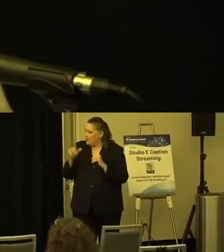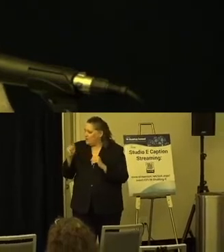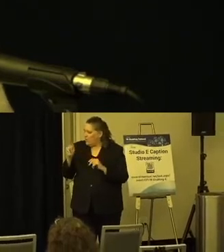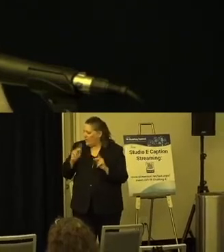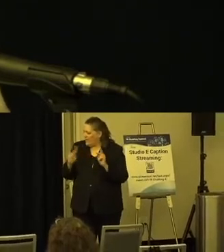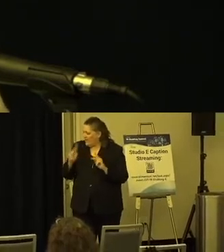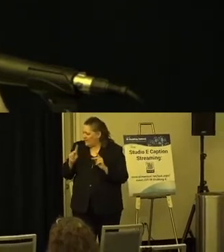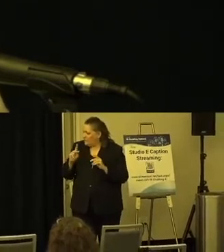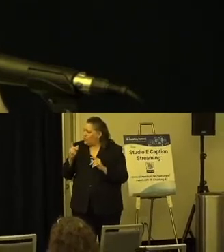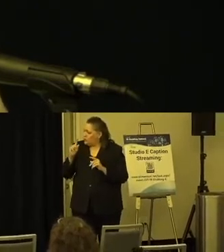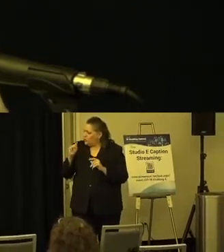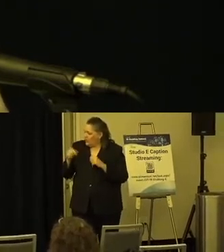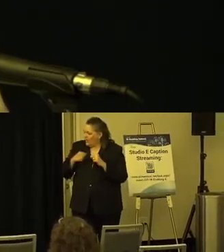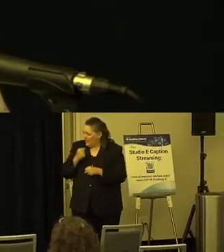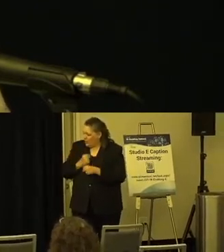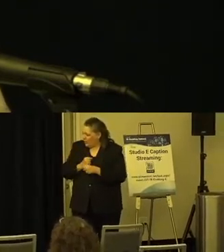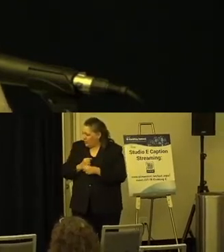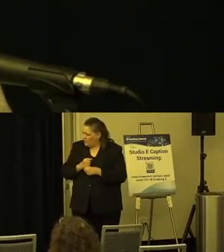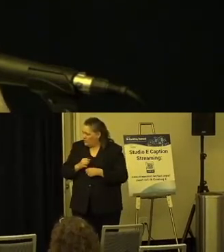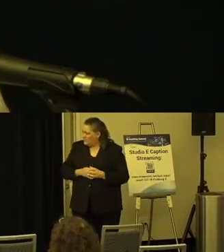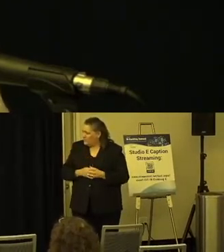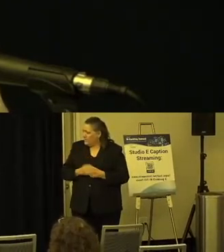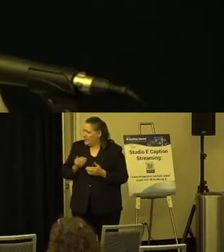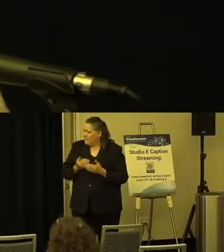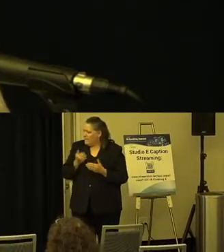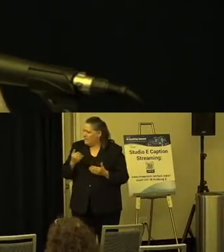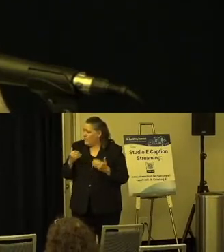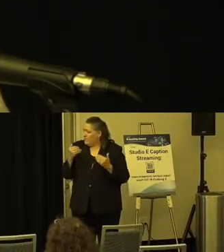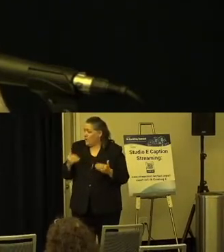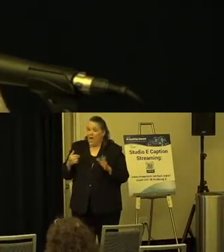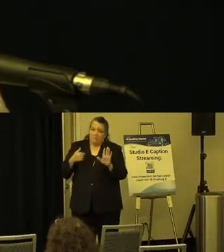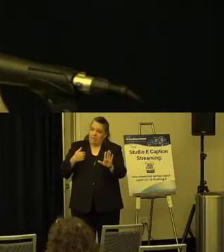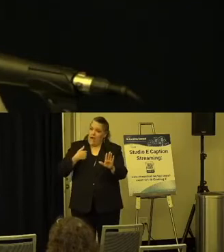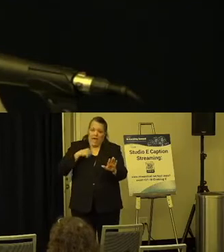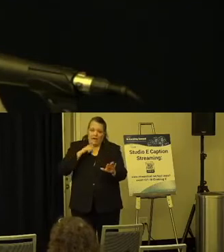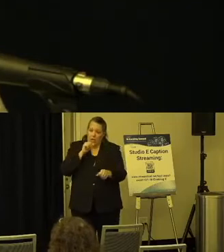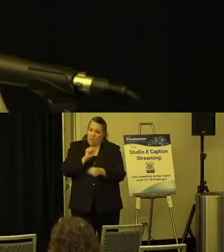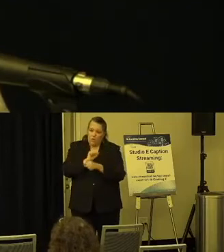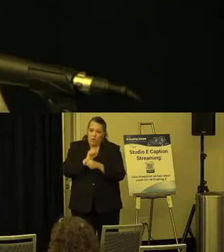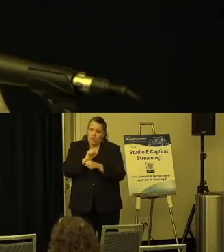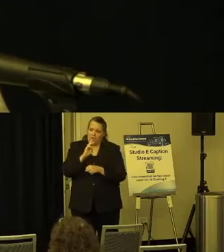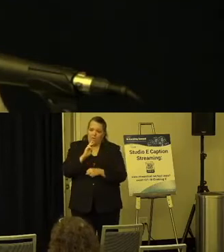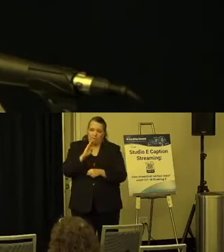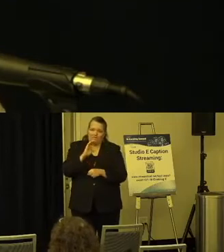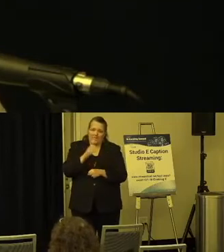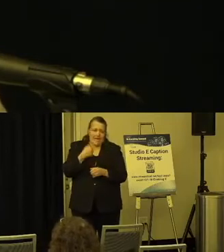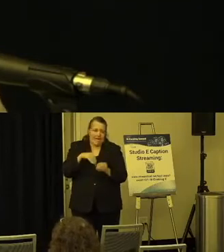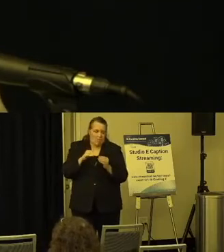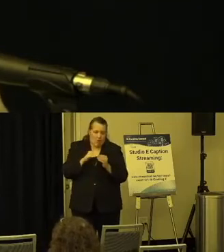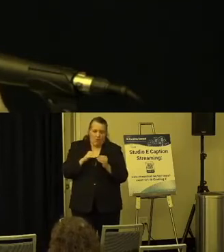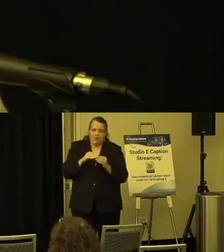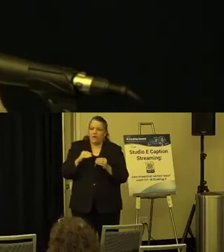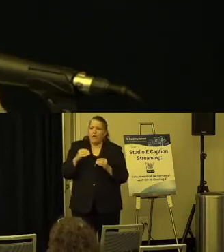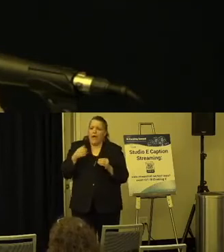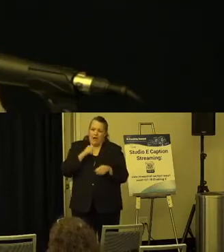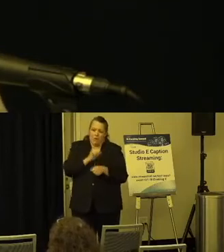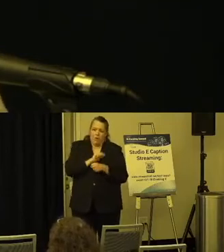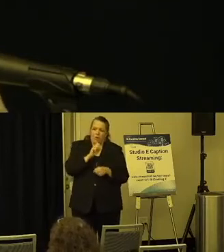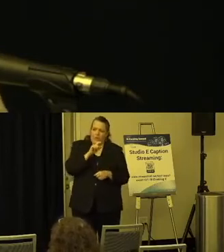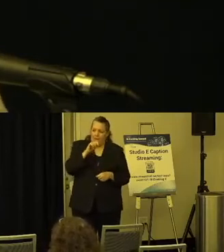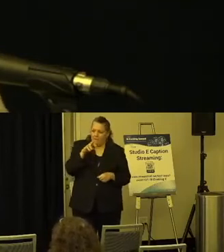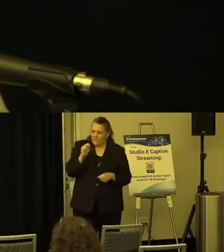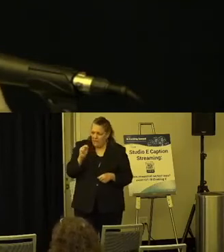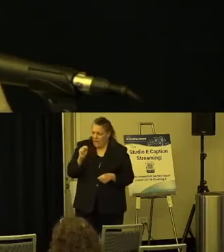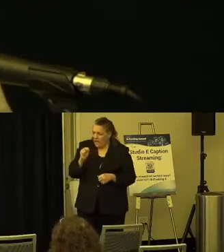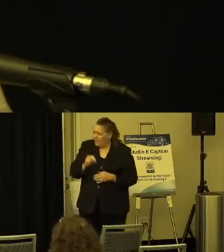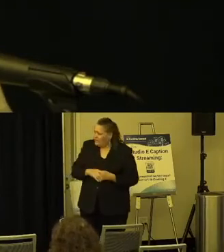them for 18 years before moving on. I don't work with W3C anymore since over a year now. I work with Amazon at a job that